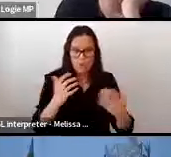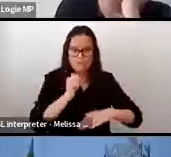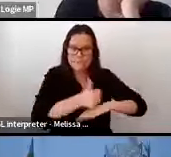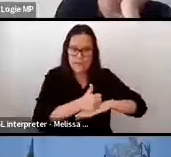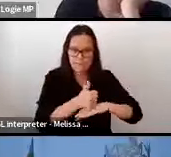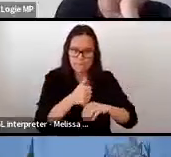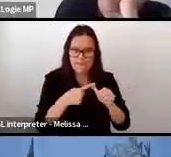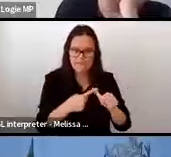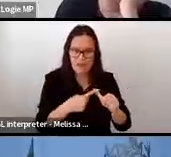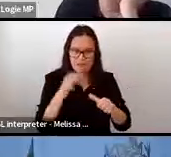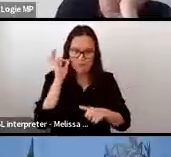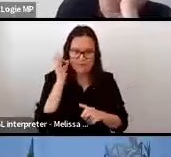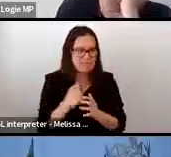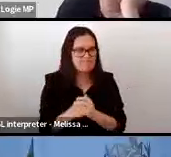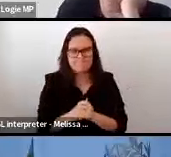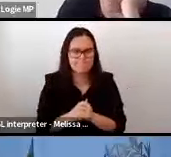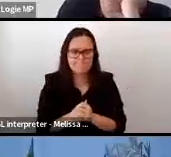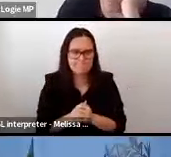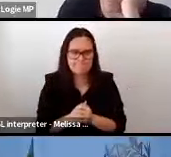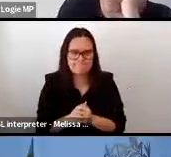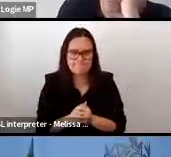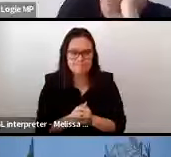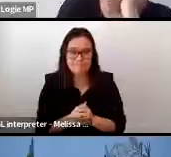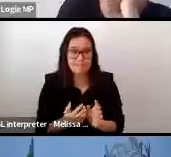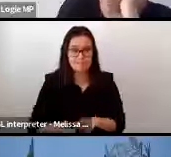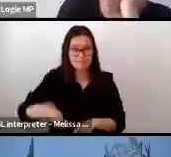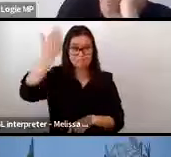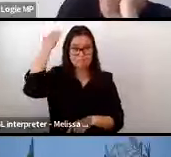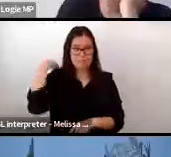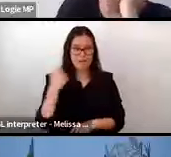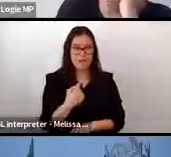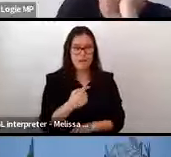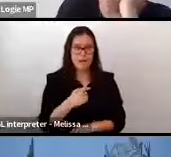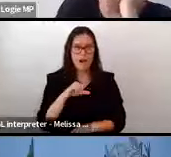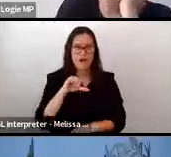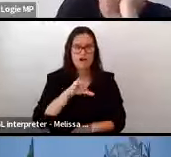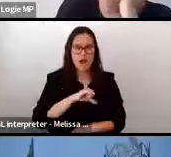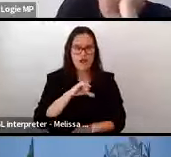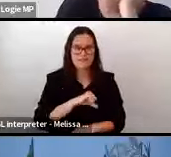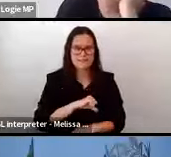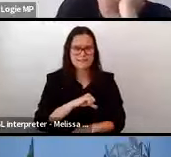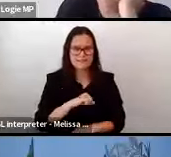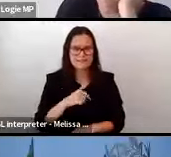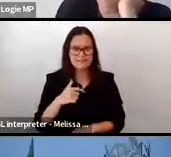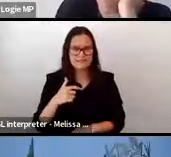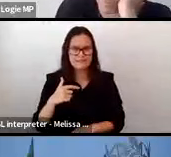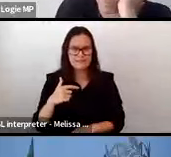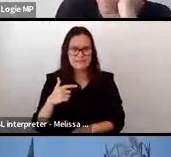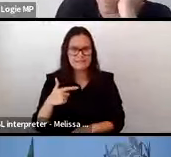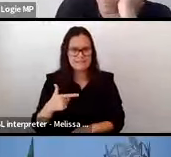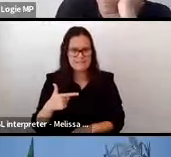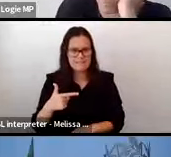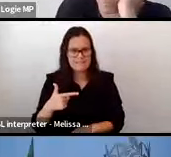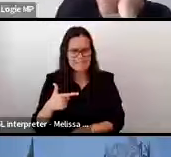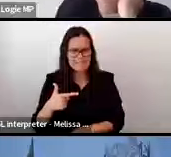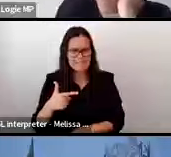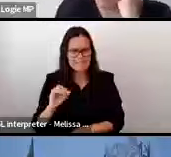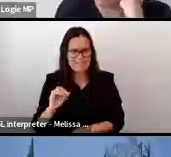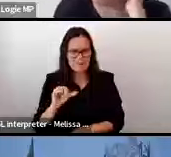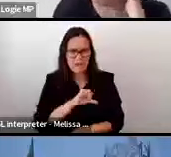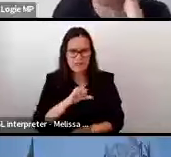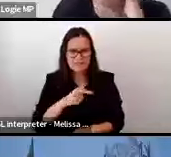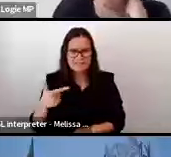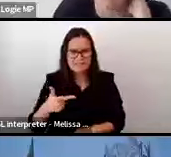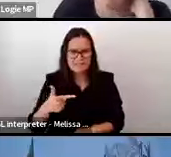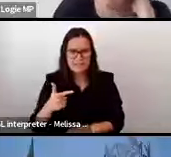countries to create an advisory committee in 1970s legislation. And so here we are. It feels a little bit back